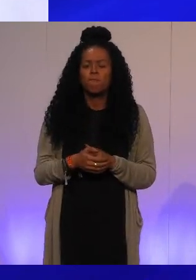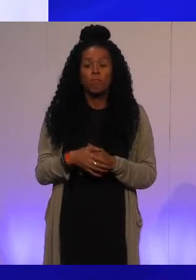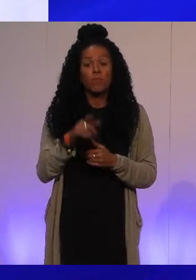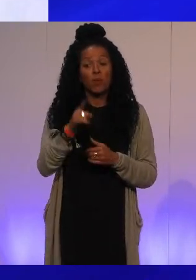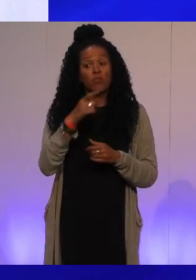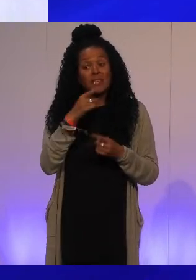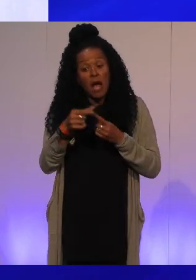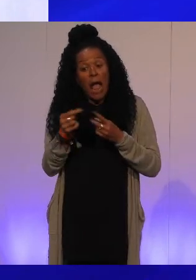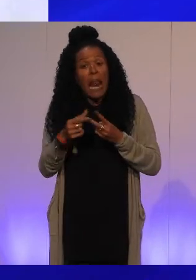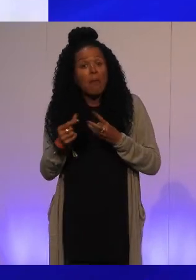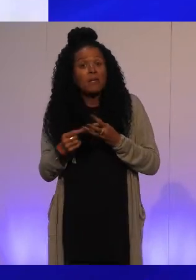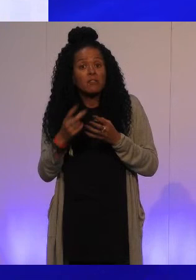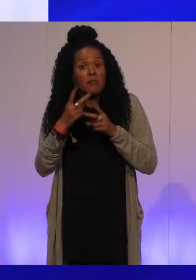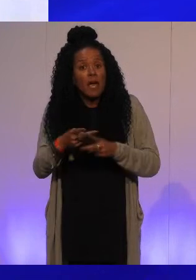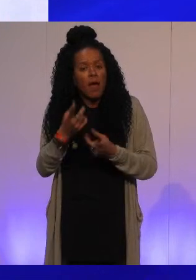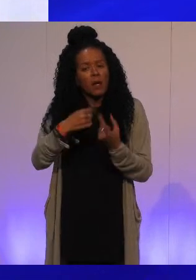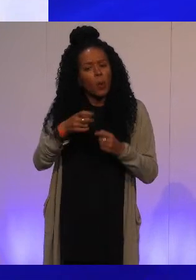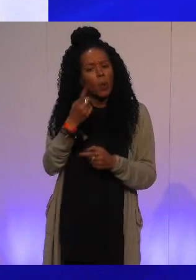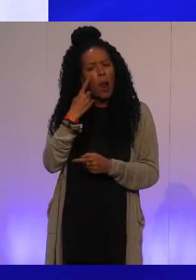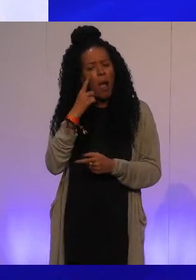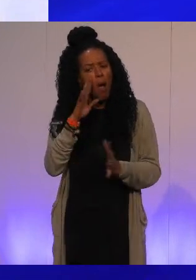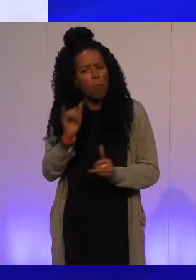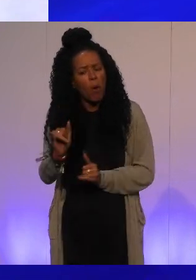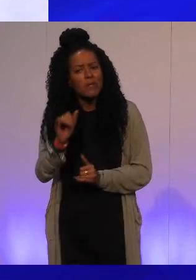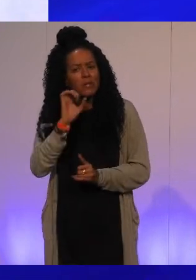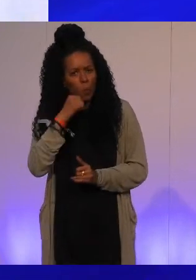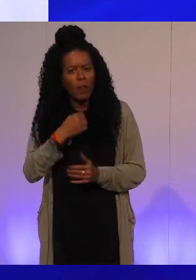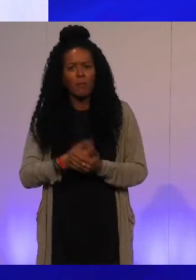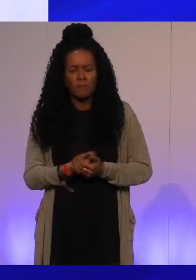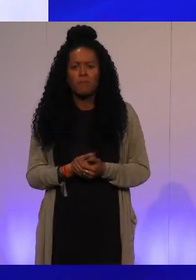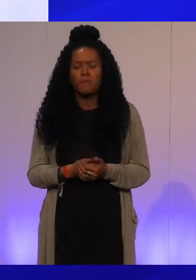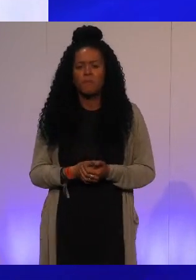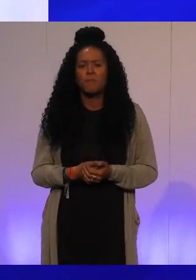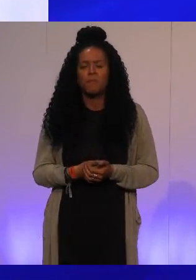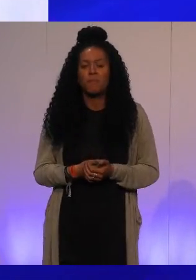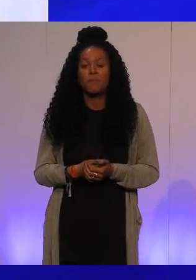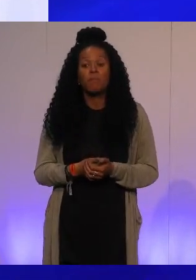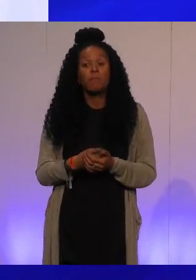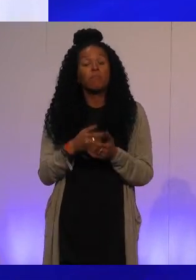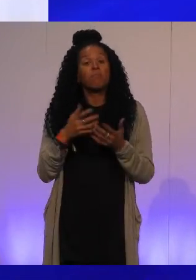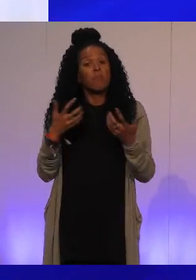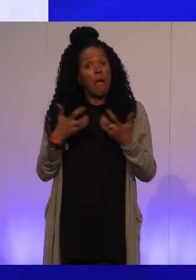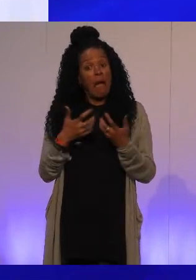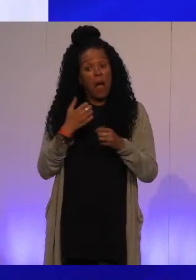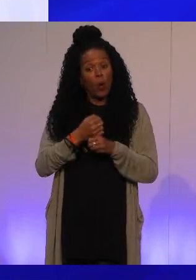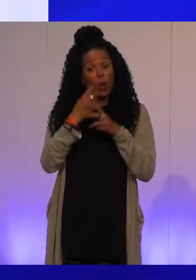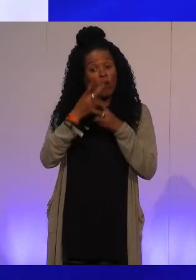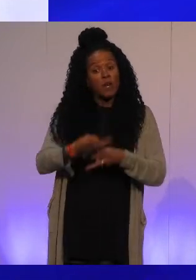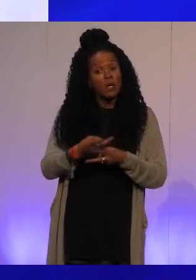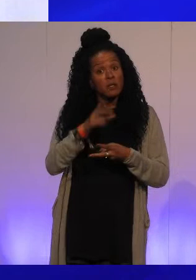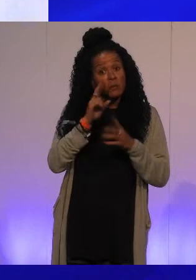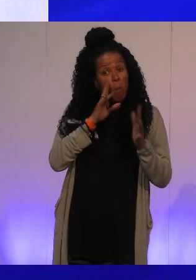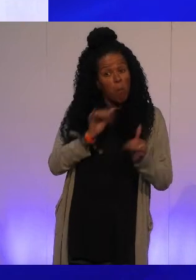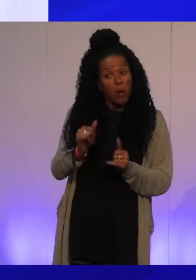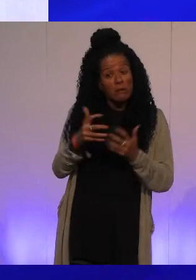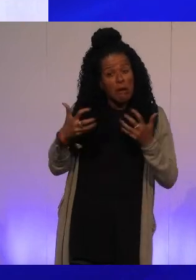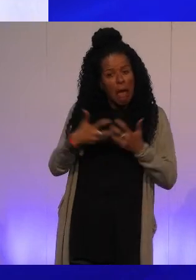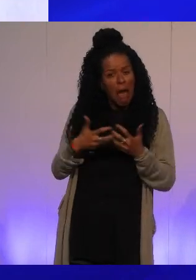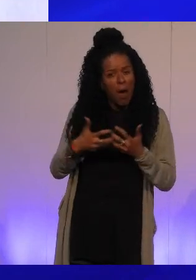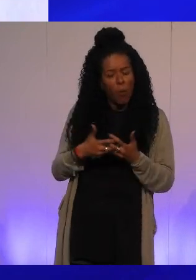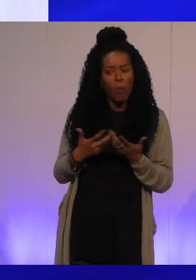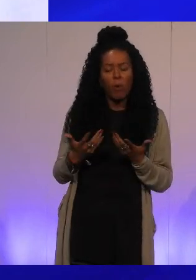elements of care that we want to keep an eye on. And the way that I think the governors are going to be actually looking at that closely in the coming